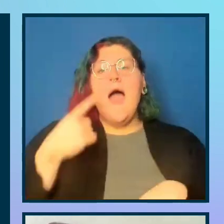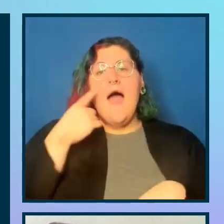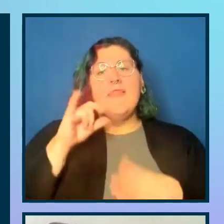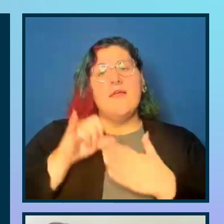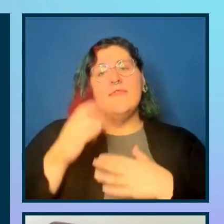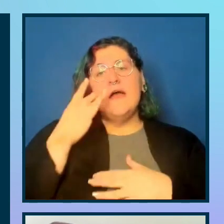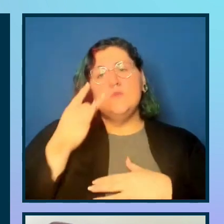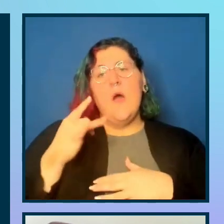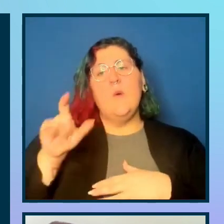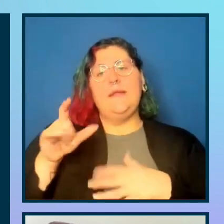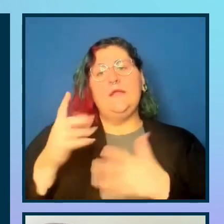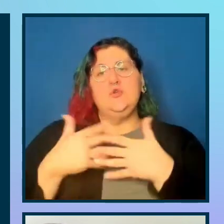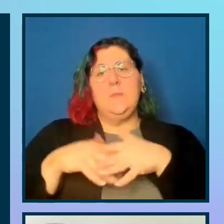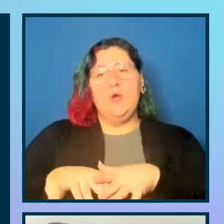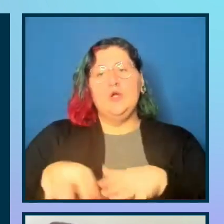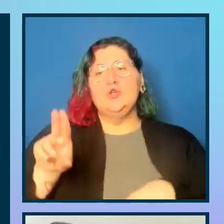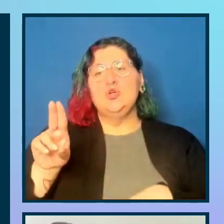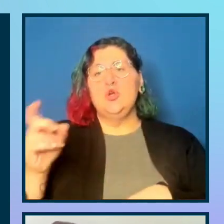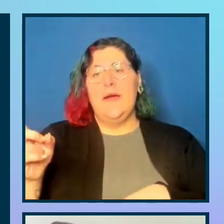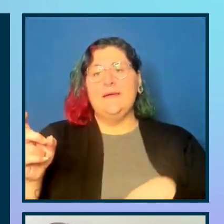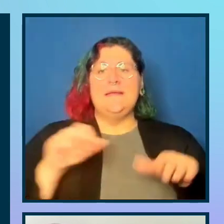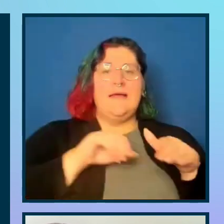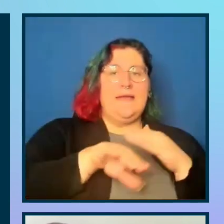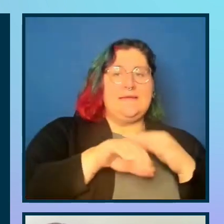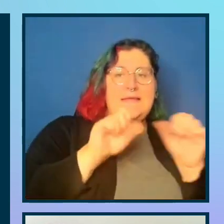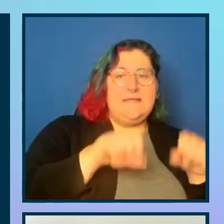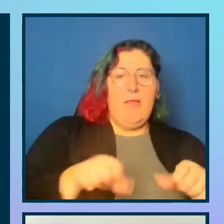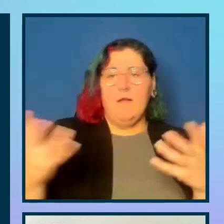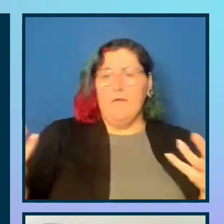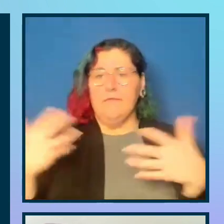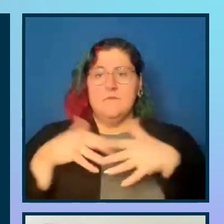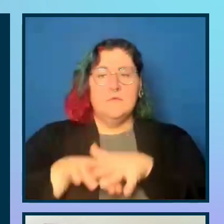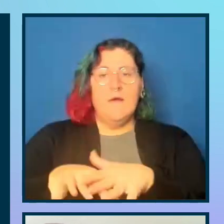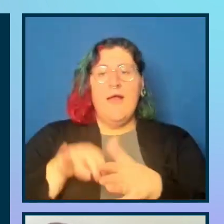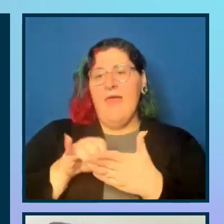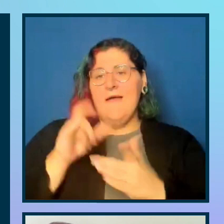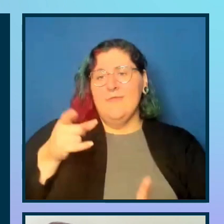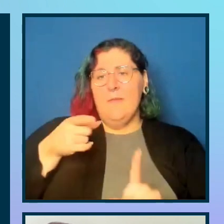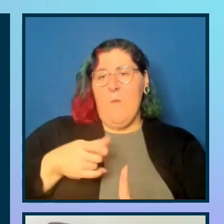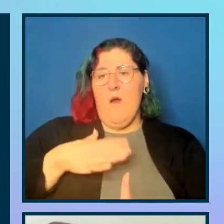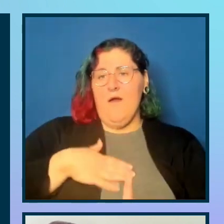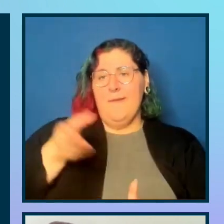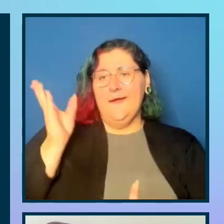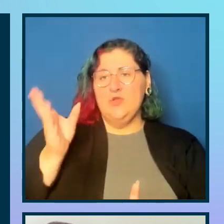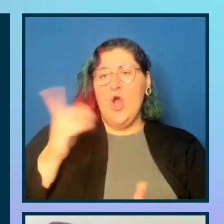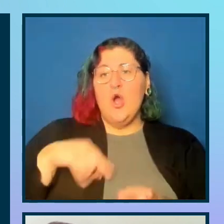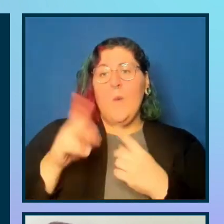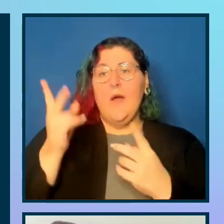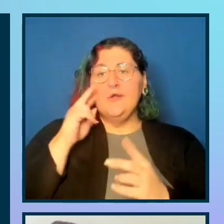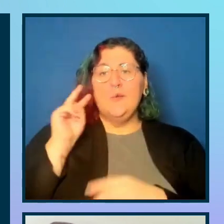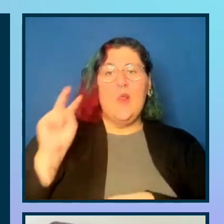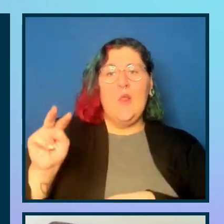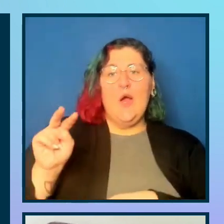into play. I think this is one of the themes of my talk, that when you look at an accessibility tree, you can get a better idea of what's actually